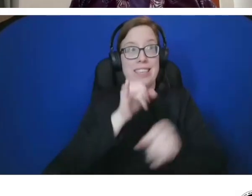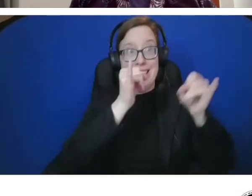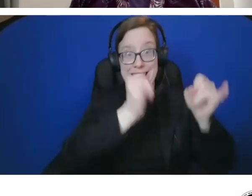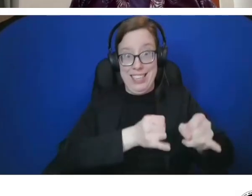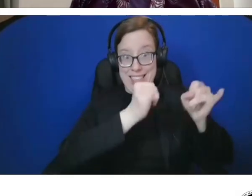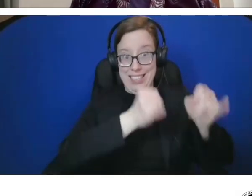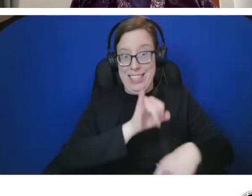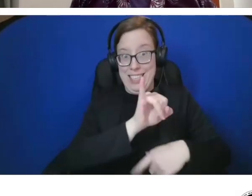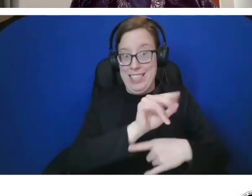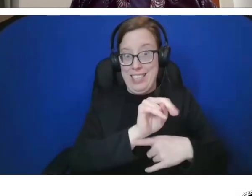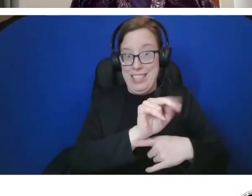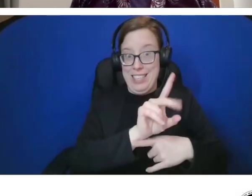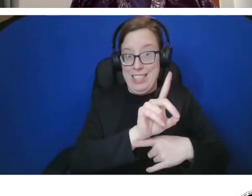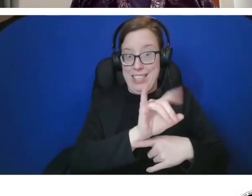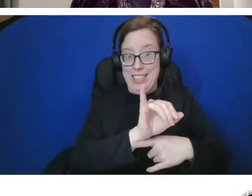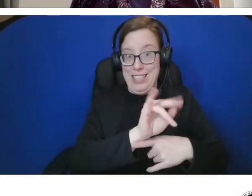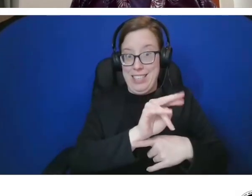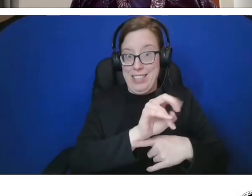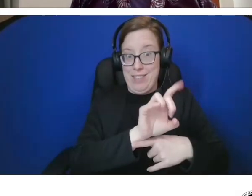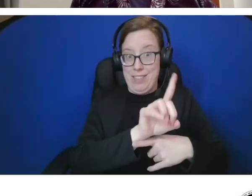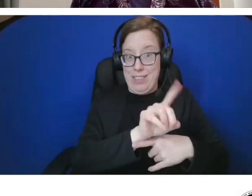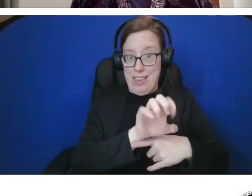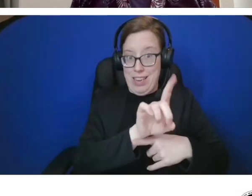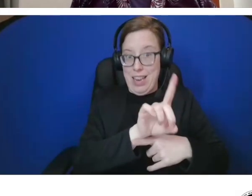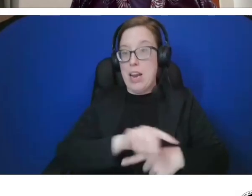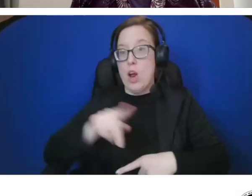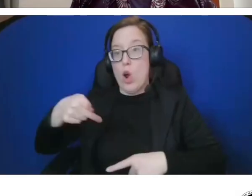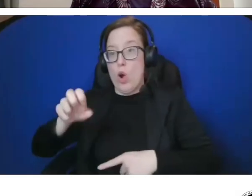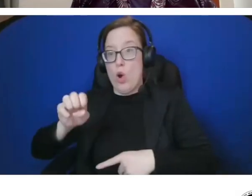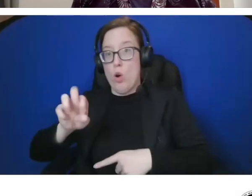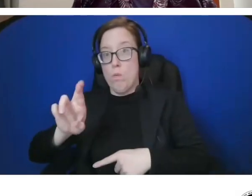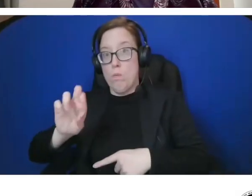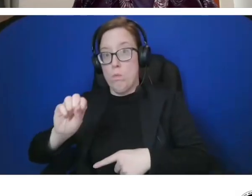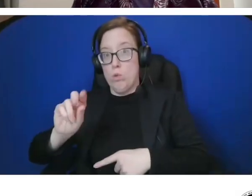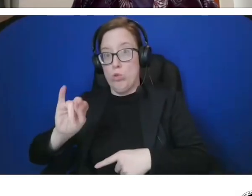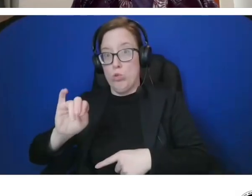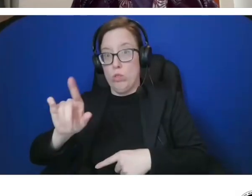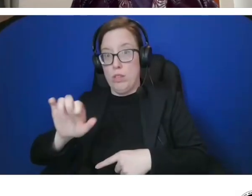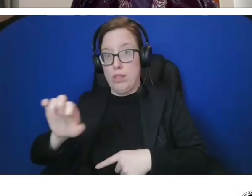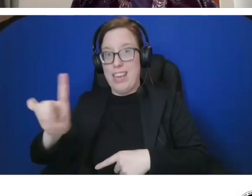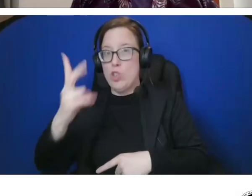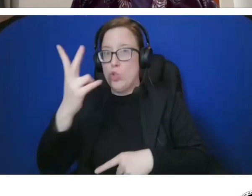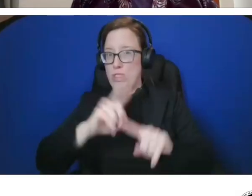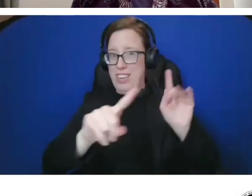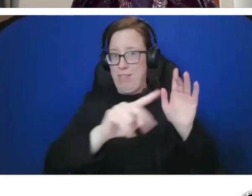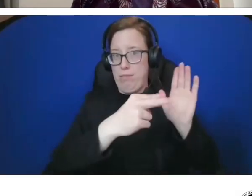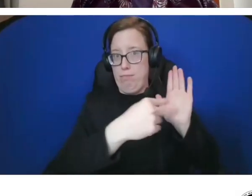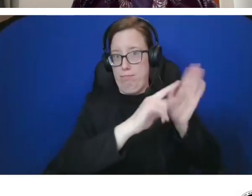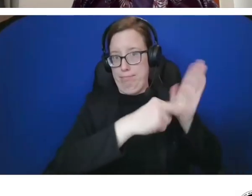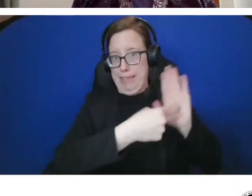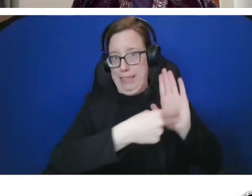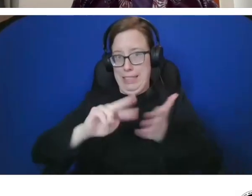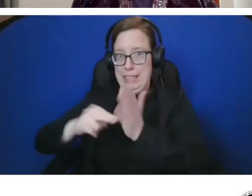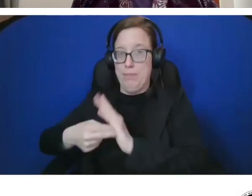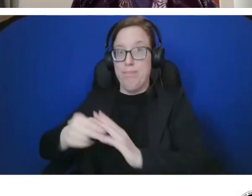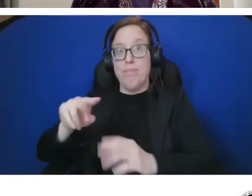terms individualized from personalized. They have two different meanings. The second